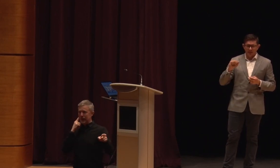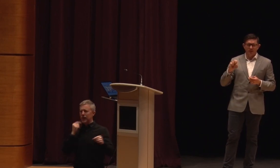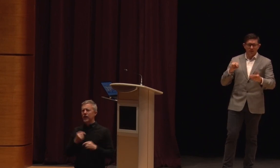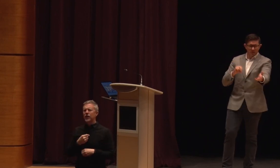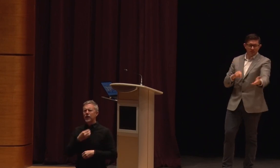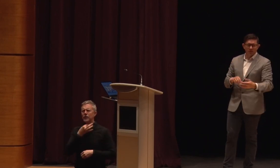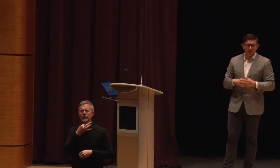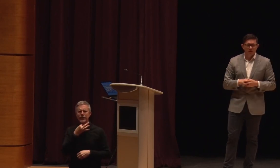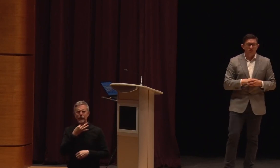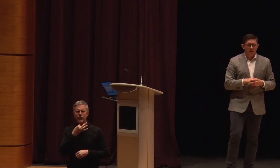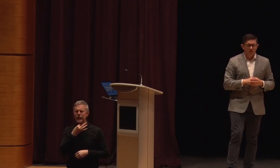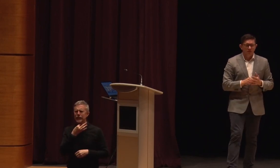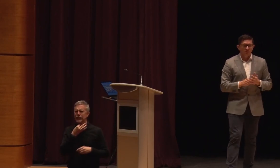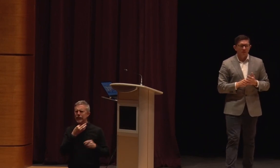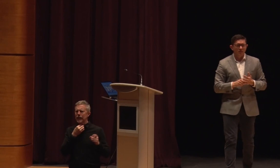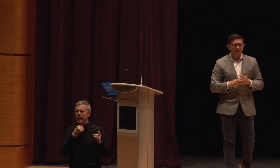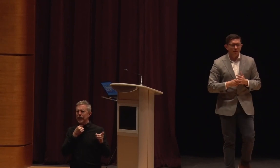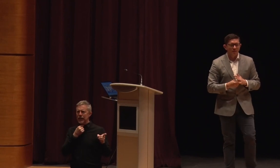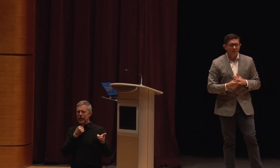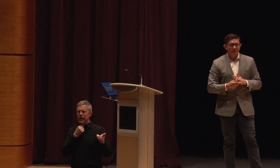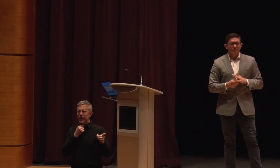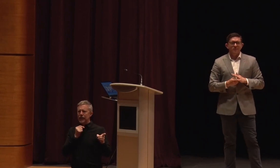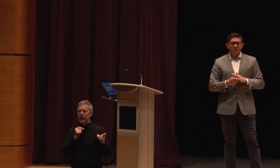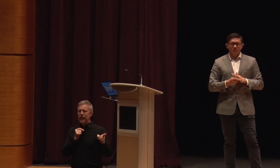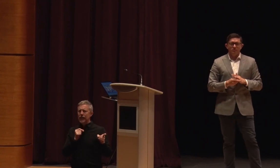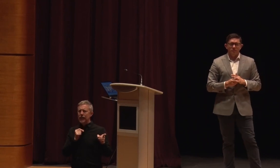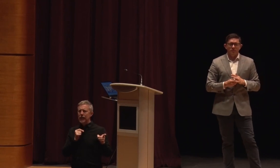because he is yes,